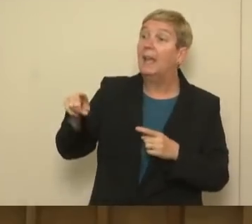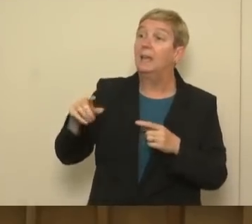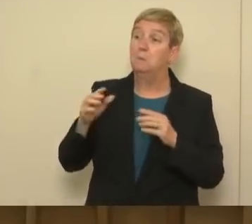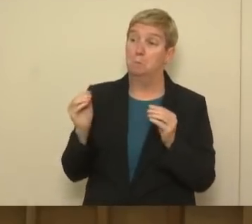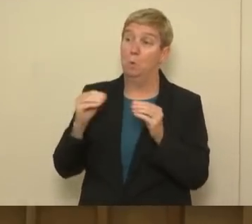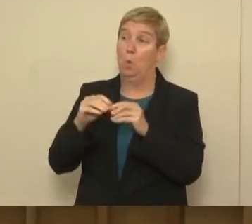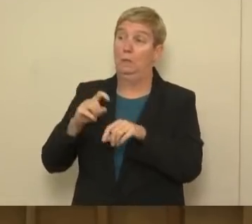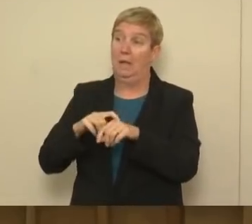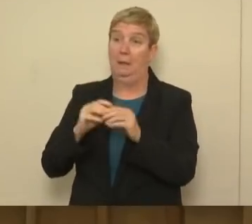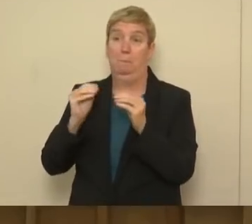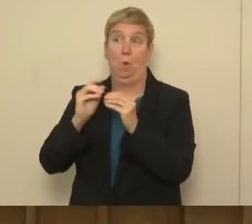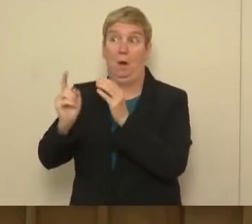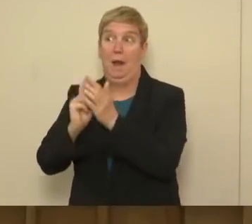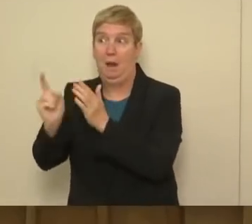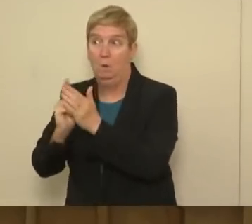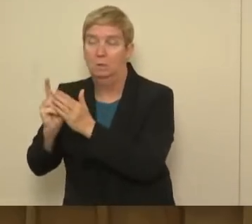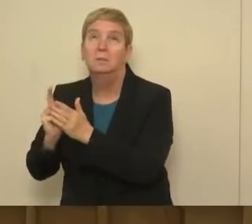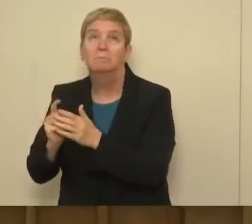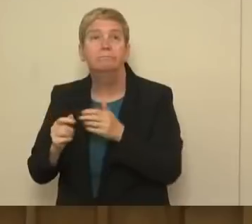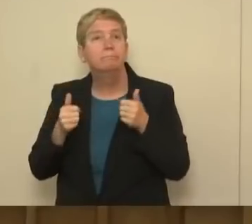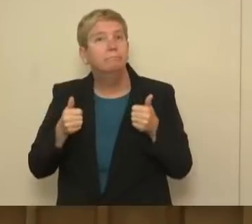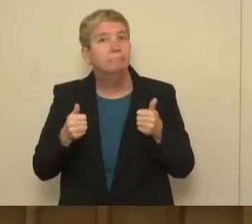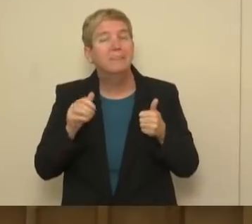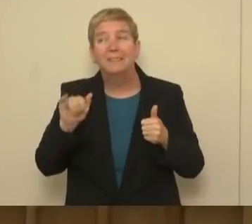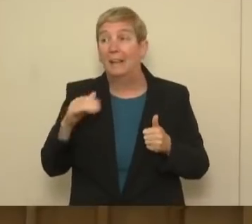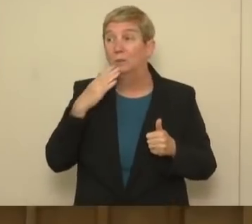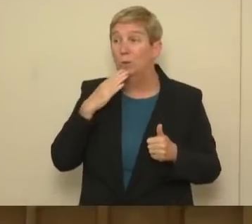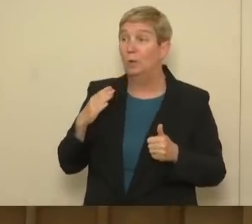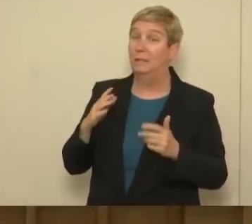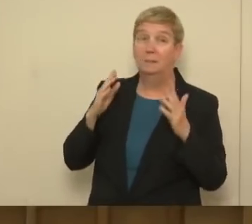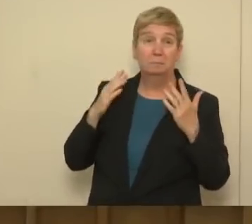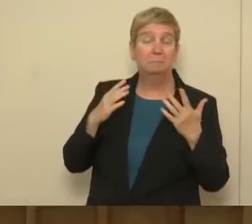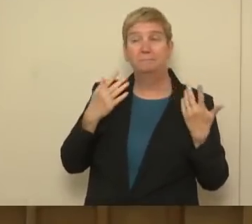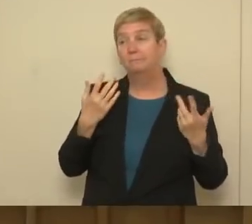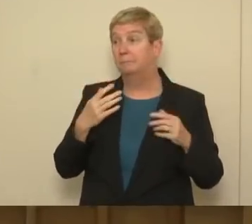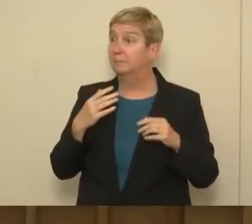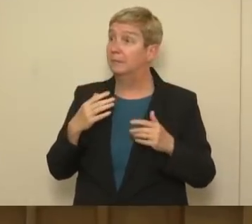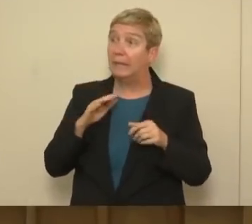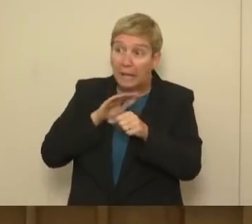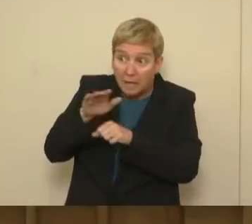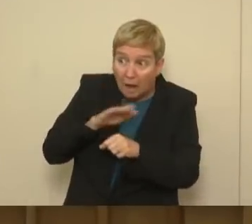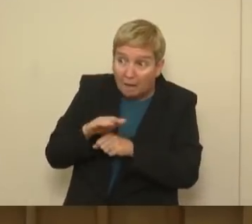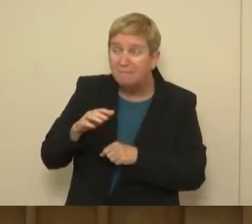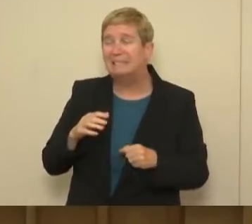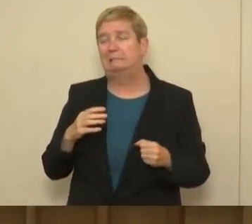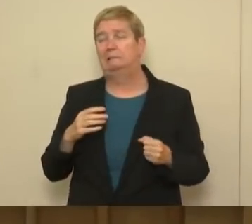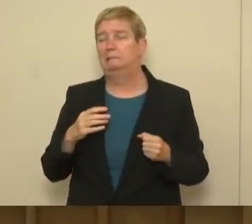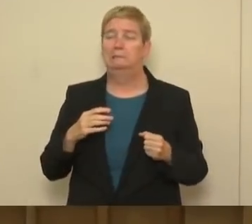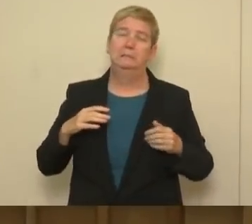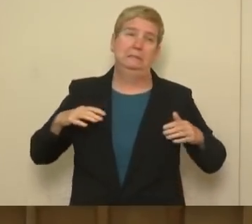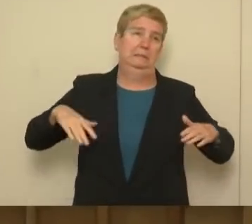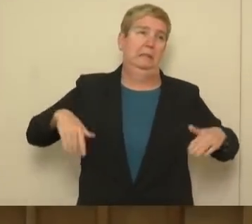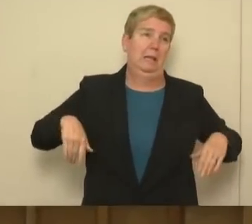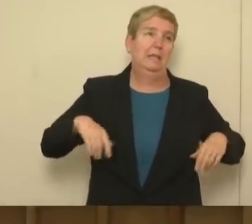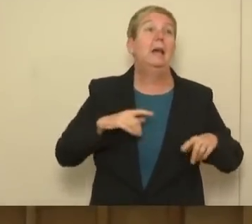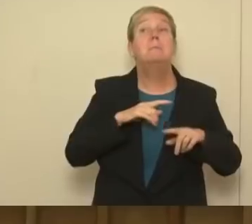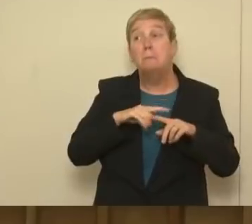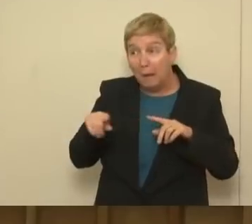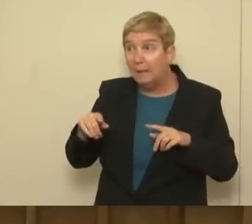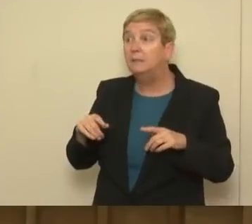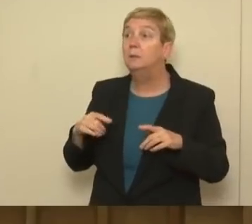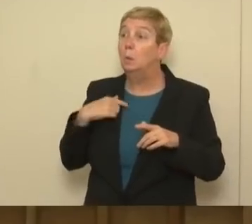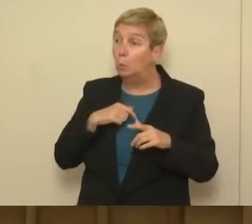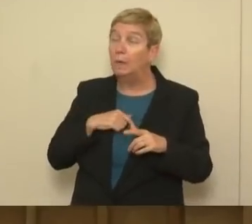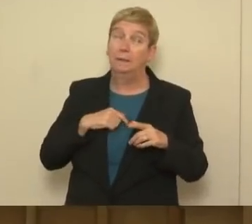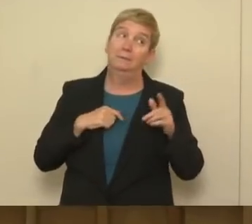are doing enough? We're doing everything we possibly can under the direction and leadership of the